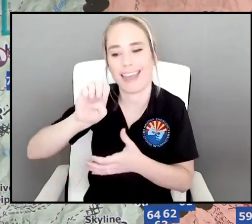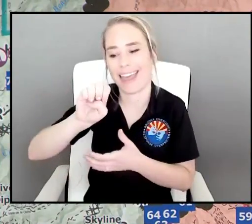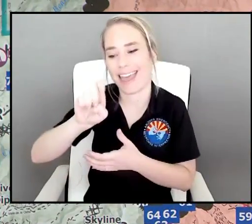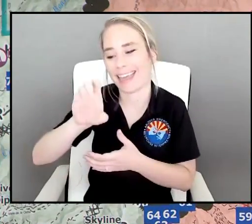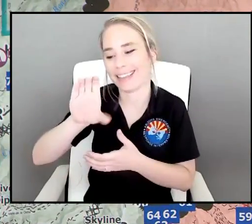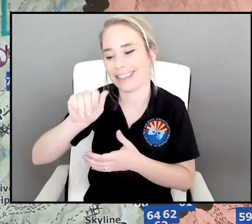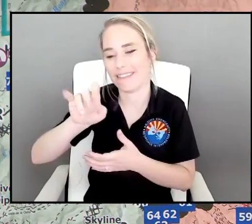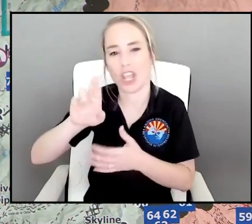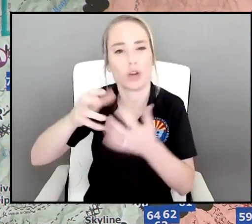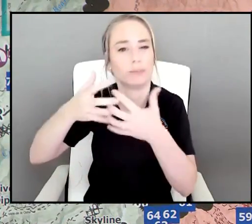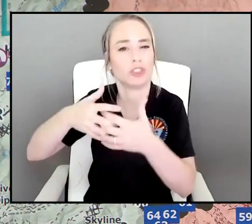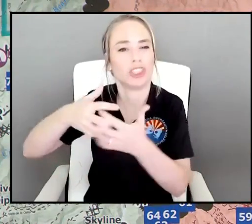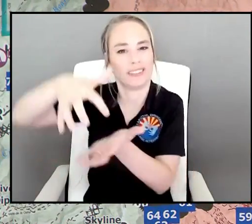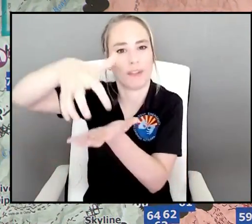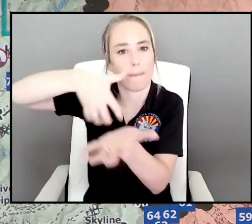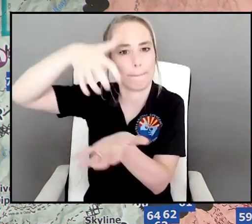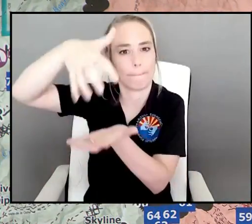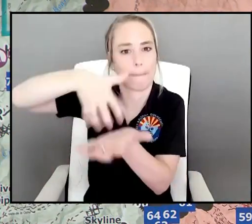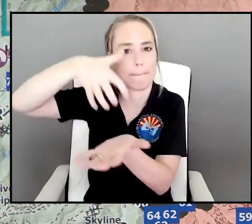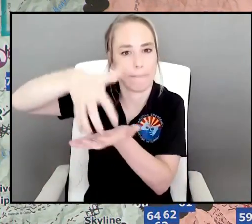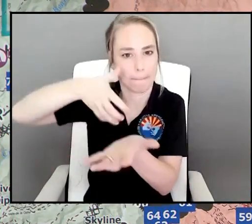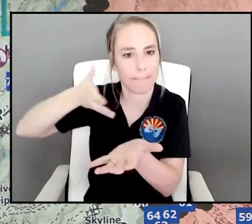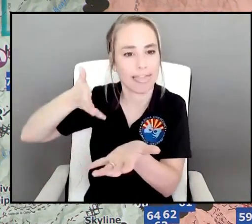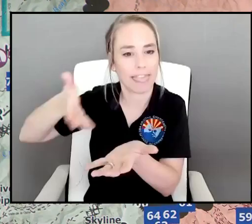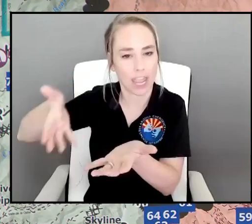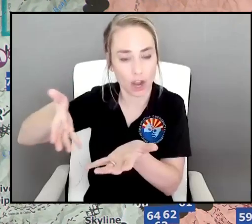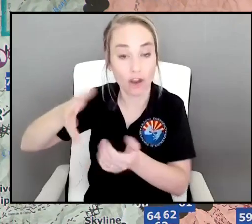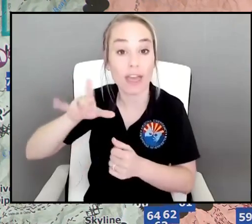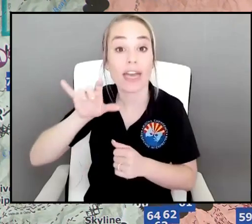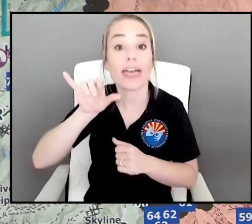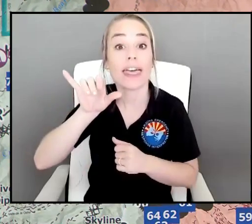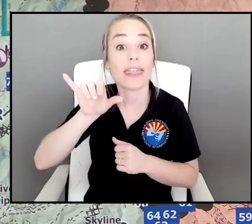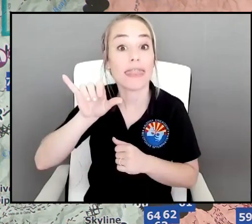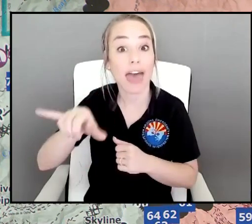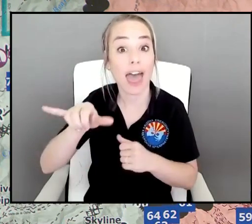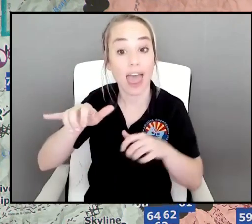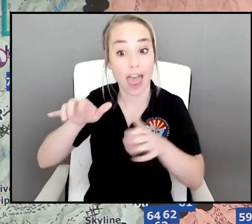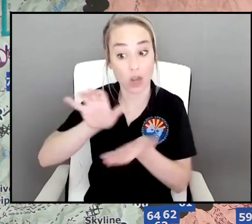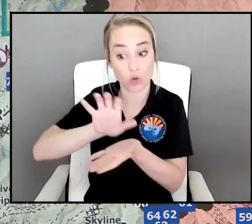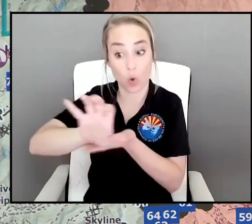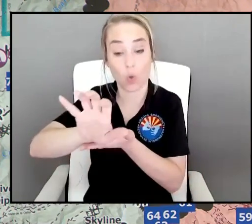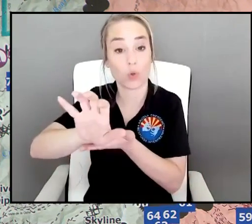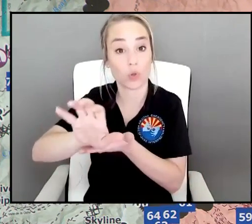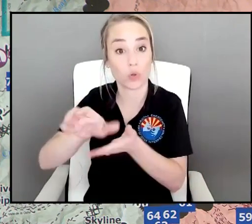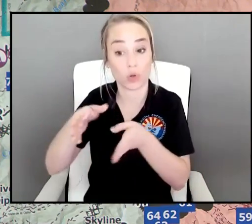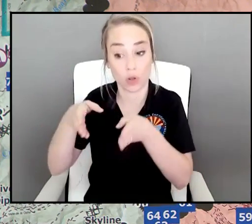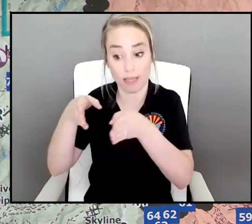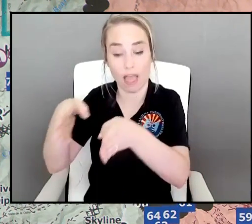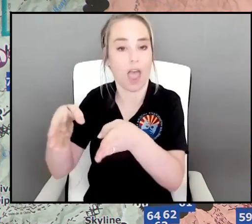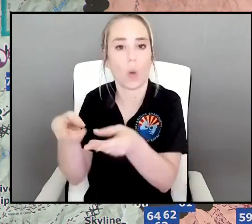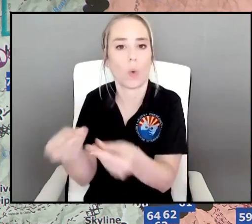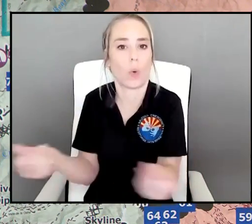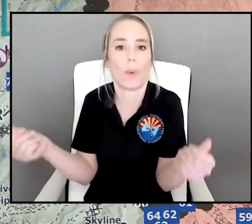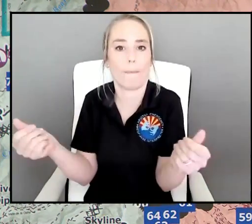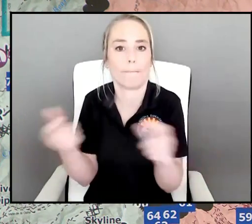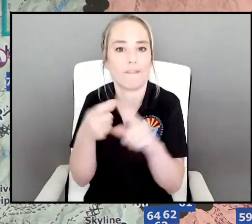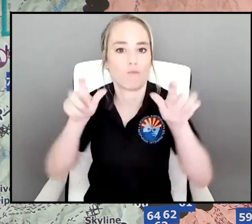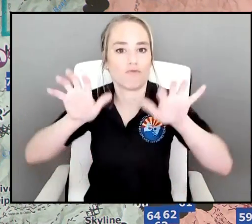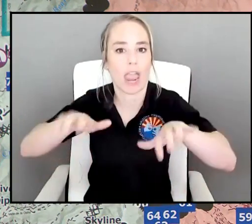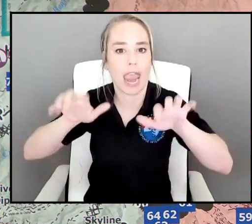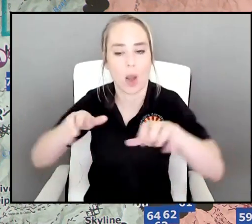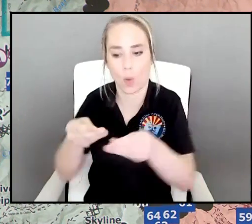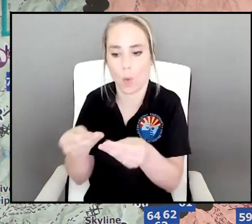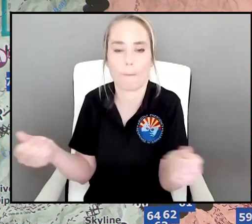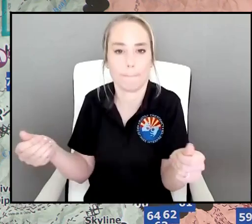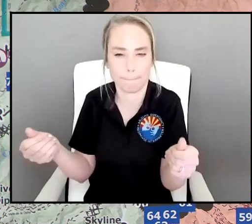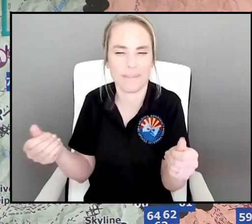skating pond. That dozer line had washed out with the big rains we got a couple days ago, and so they're going to get in